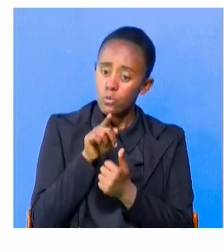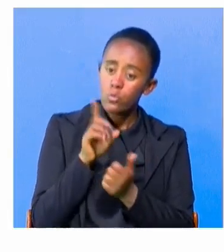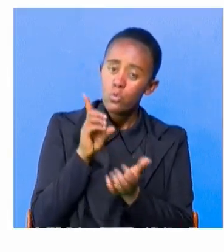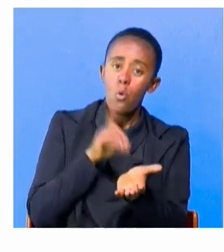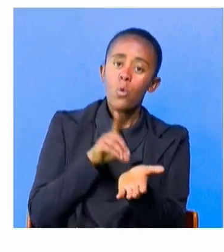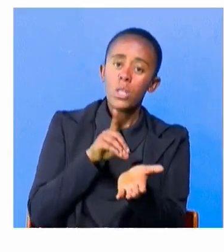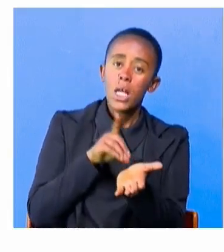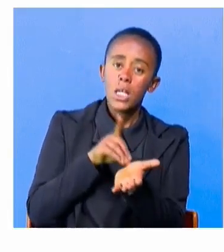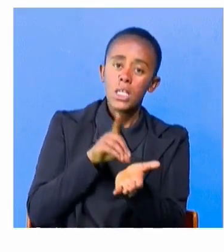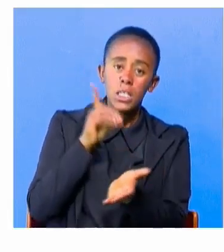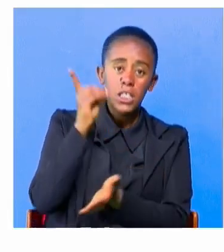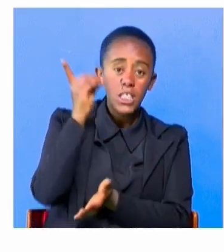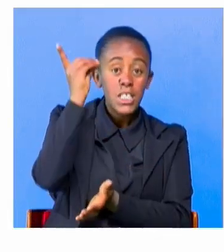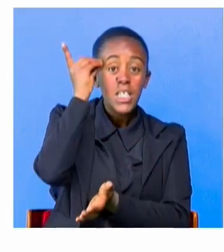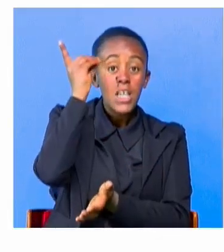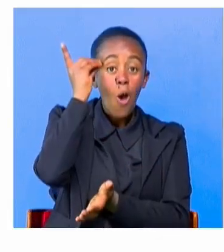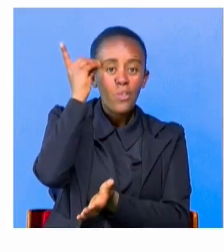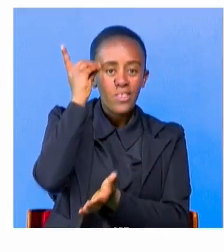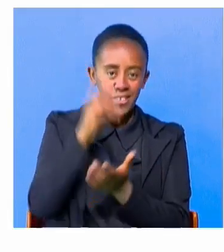David?